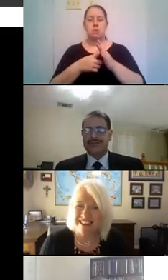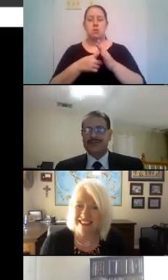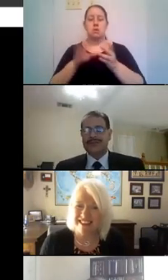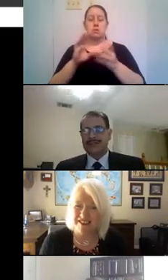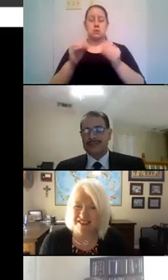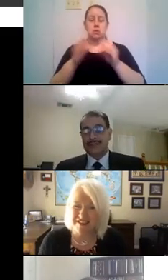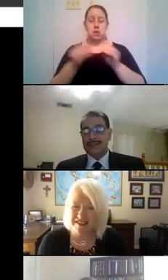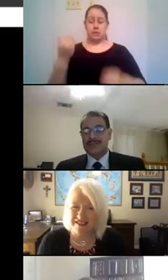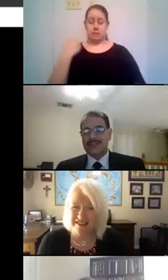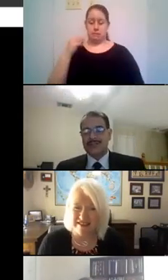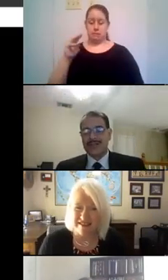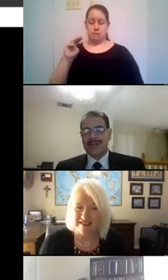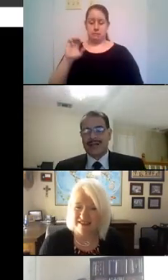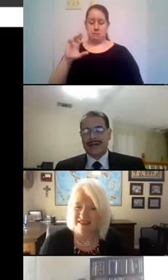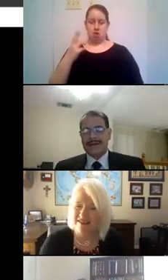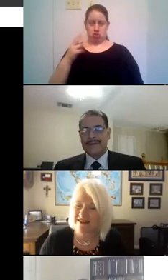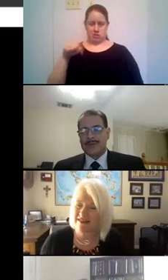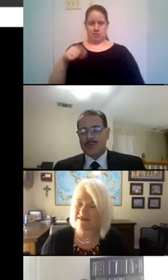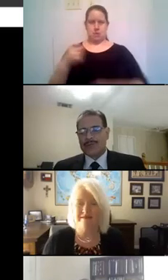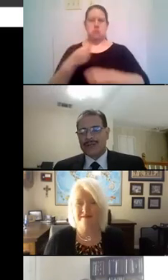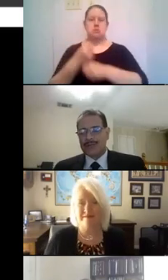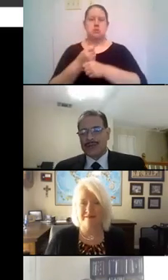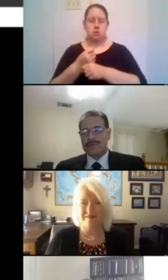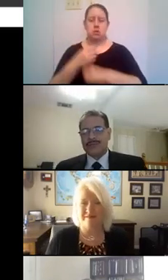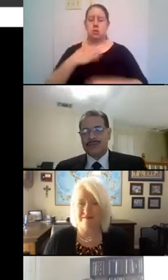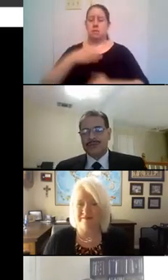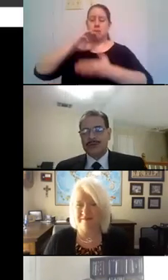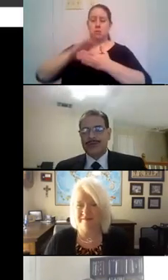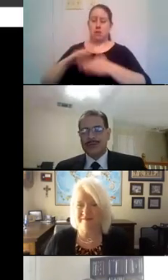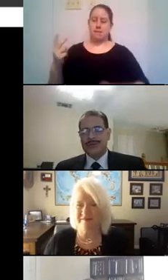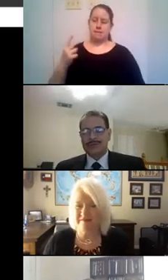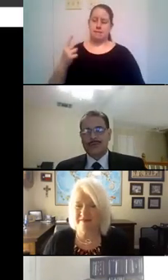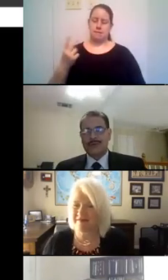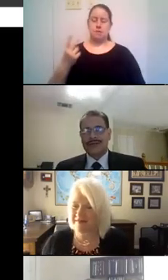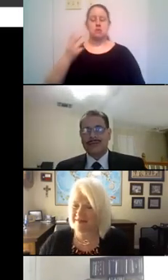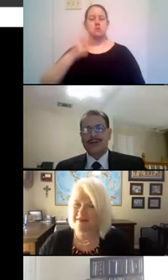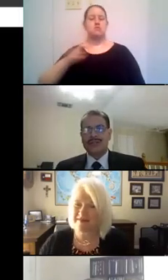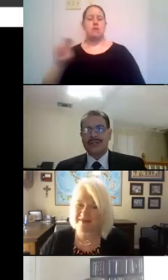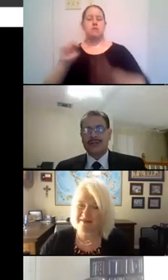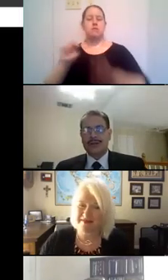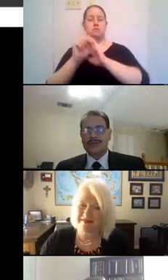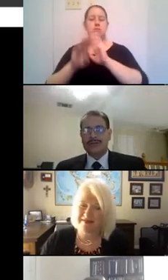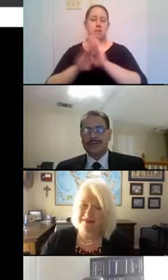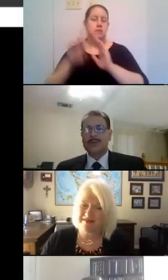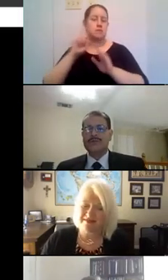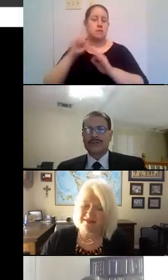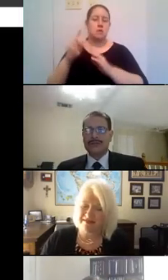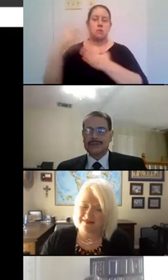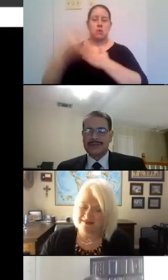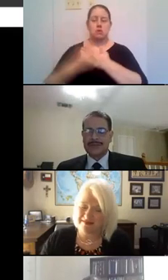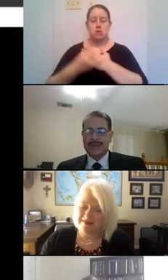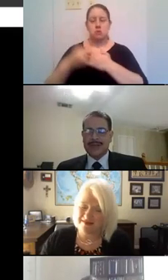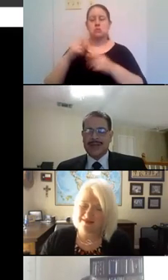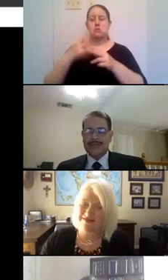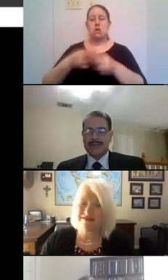March of this year, my wife and I traveled to New Braunfels for a project called Homes for